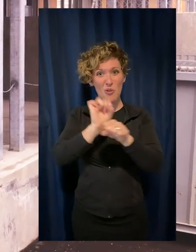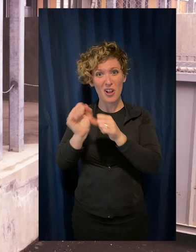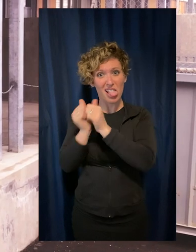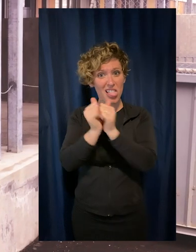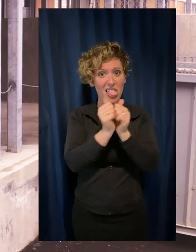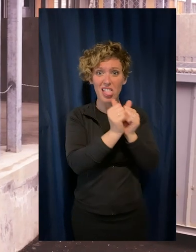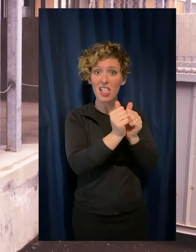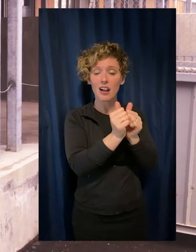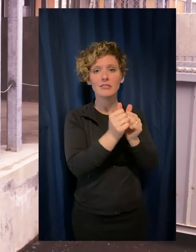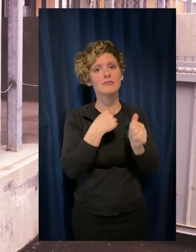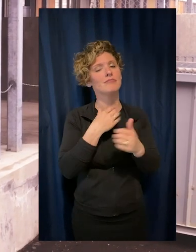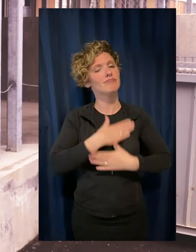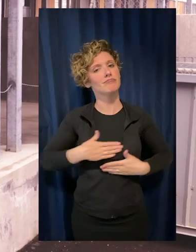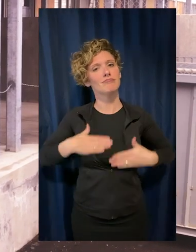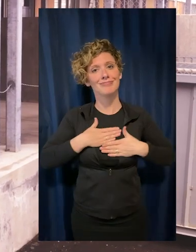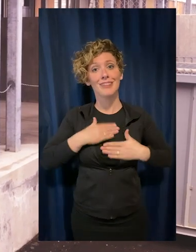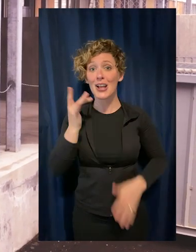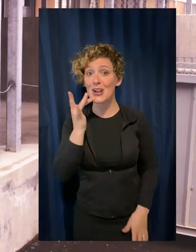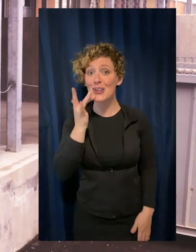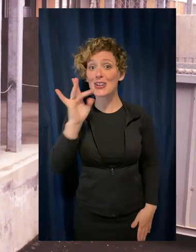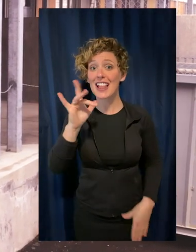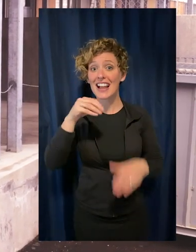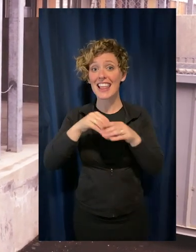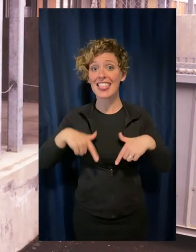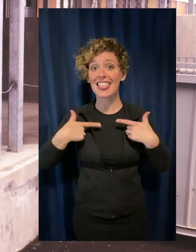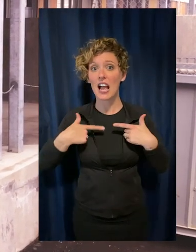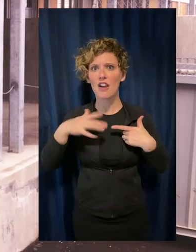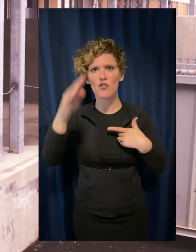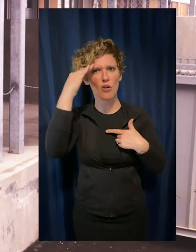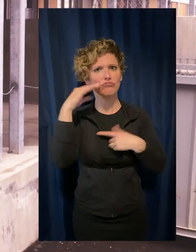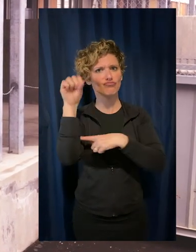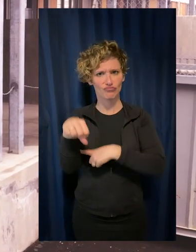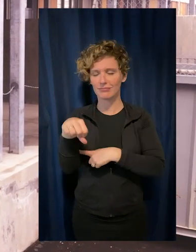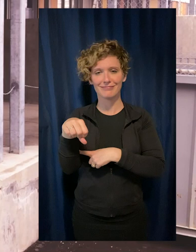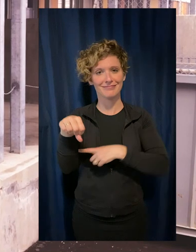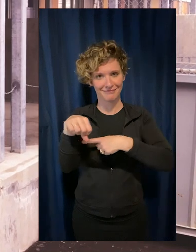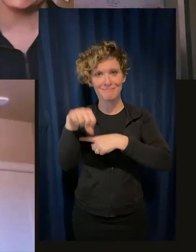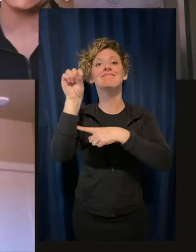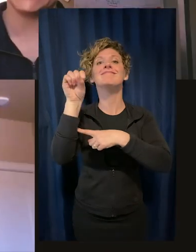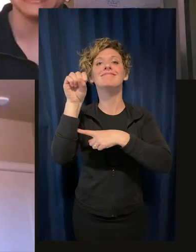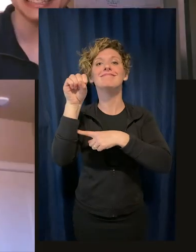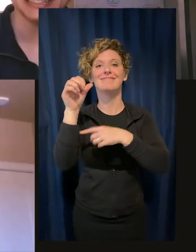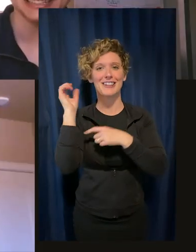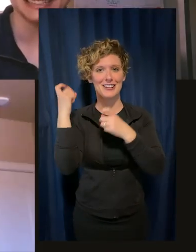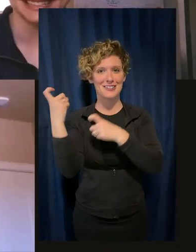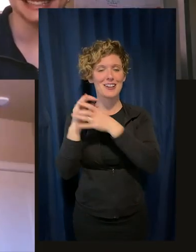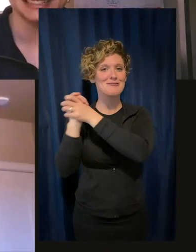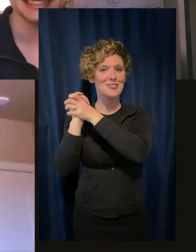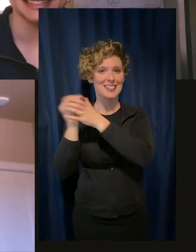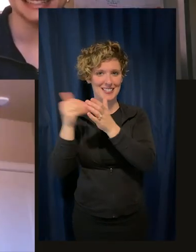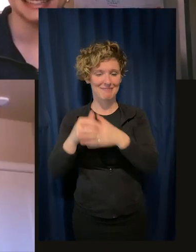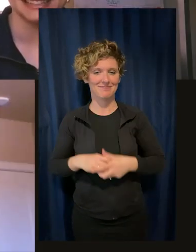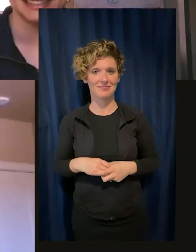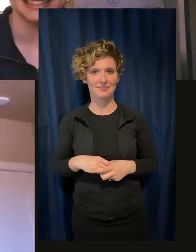wish you the best of luck for the rest of your life. Keep your head high. Congratulations again. Hello, class of 2020.